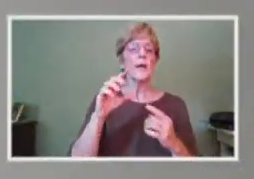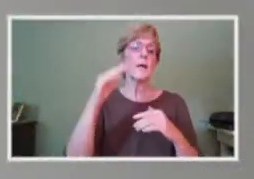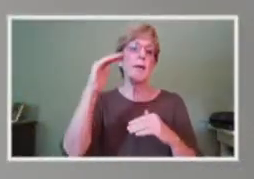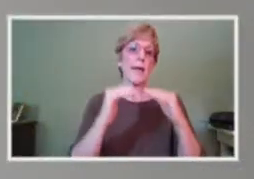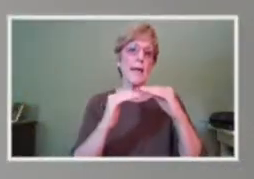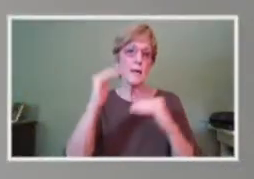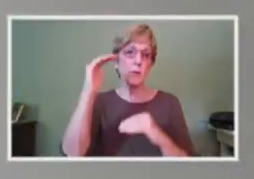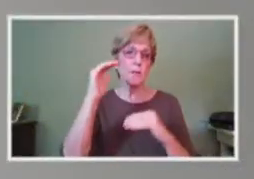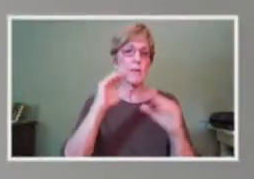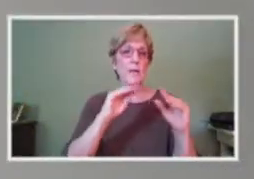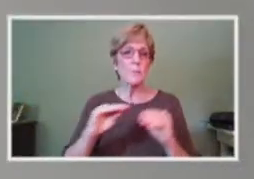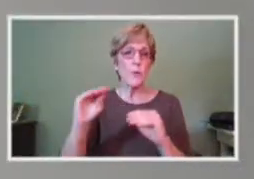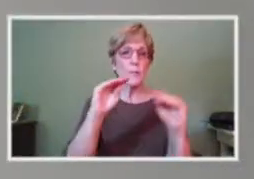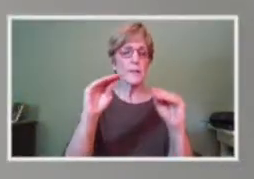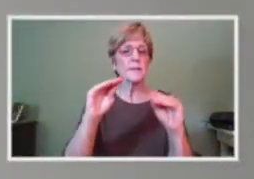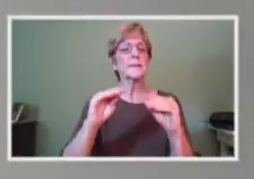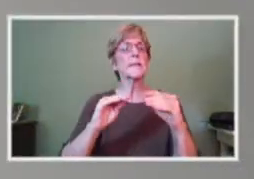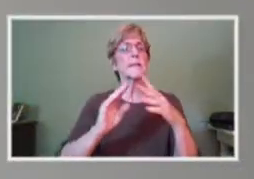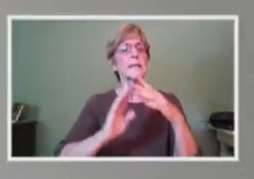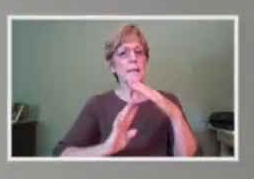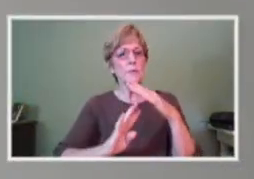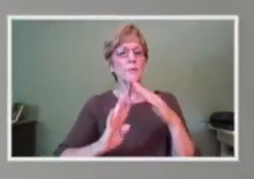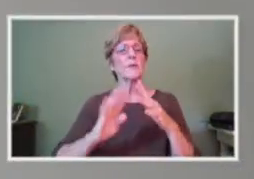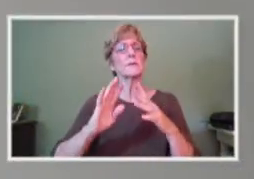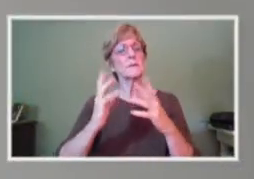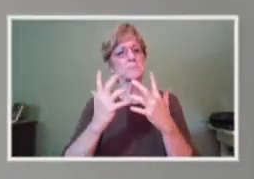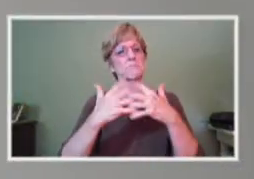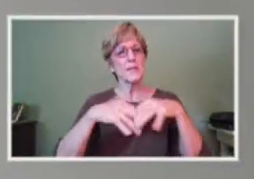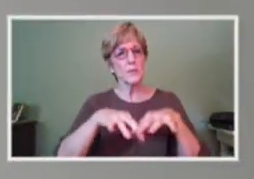and Immigrant Integration. It's an honor to be here tonight.